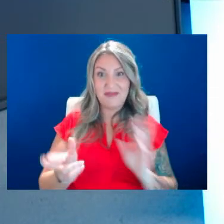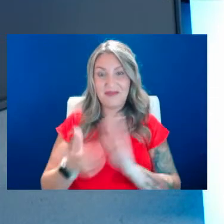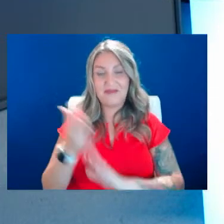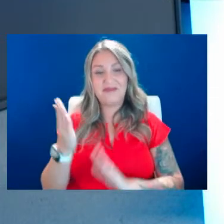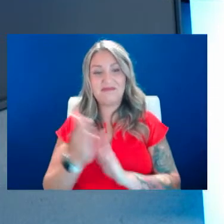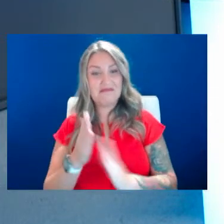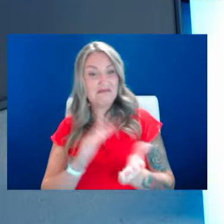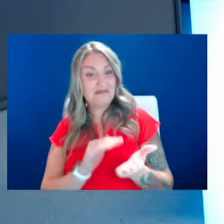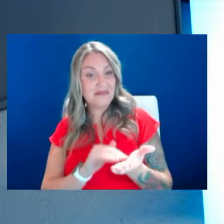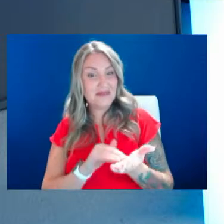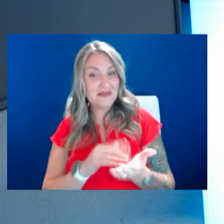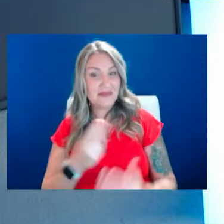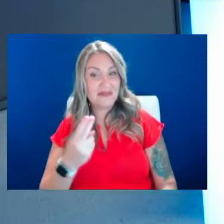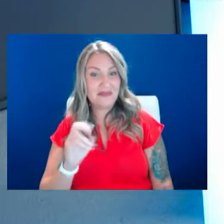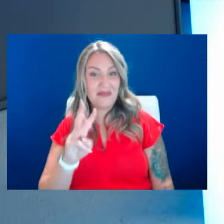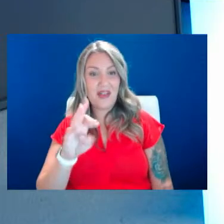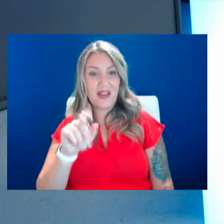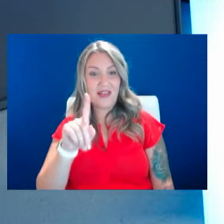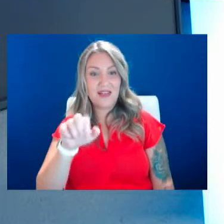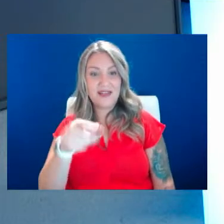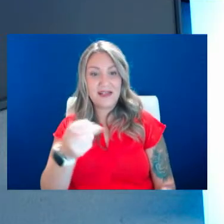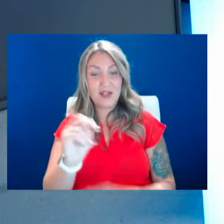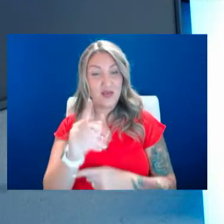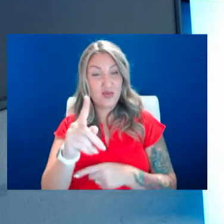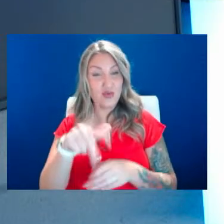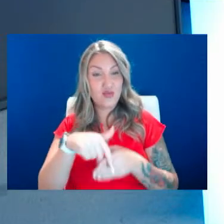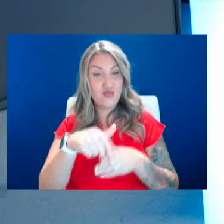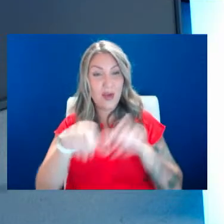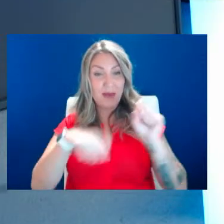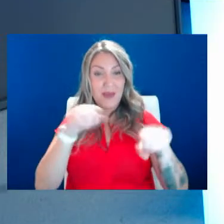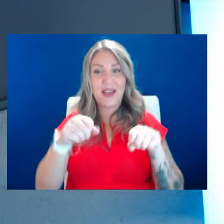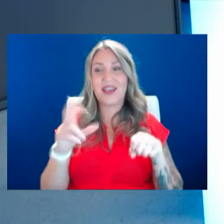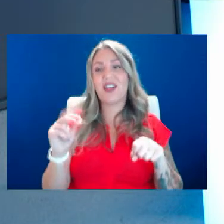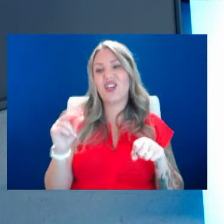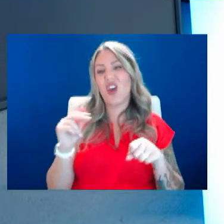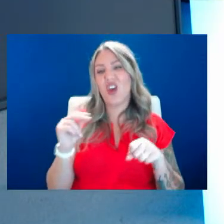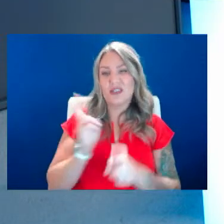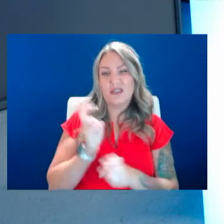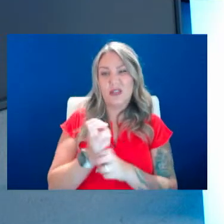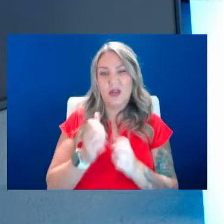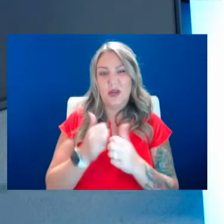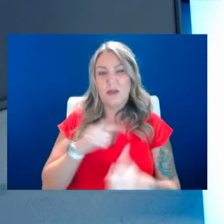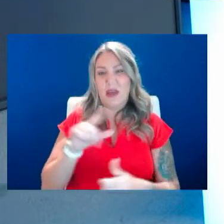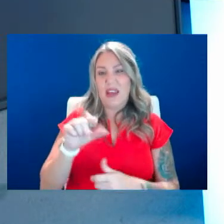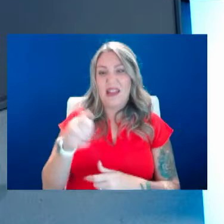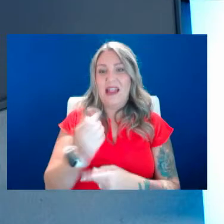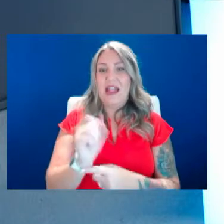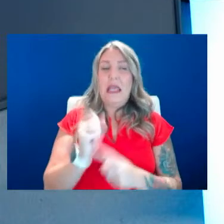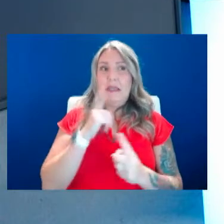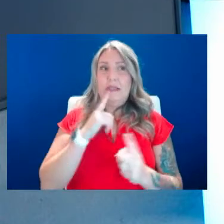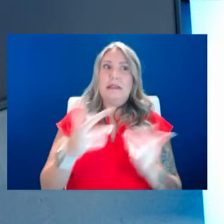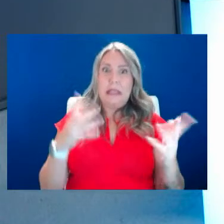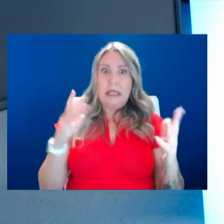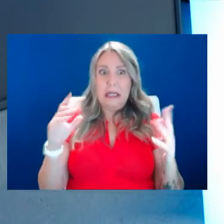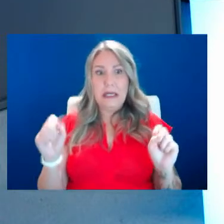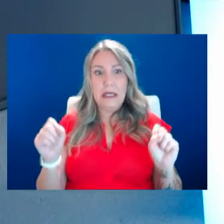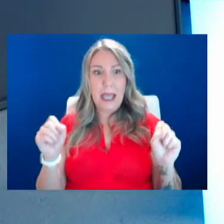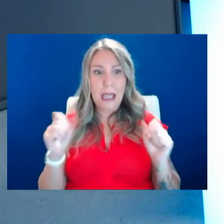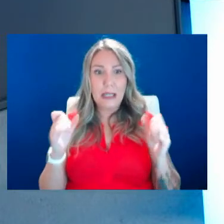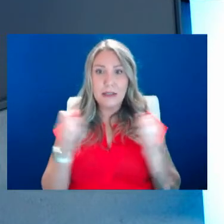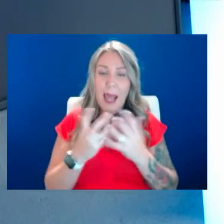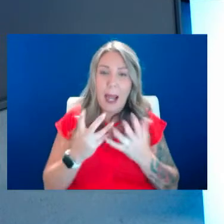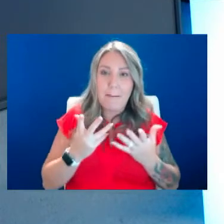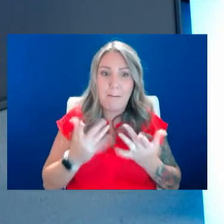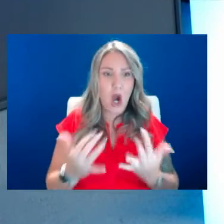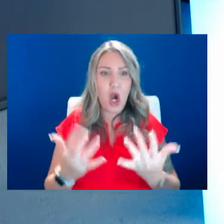are you a bike rider? No, it's too hard on my legs. Is it? As it burns too much. That's what like I say you to said. her. Yeah. There's lots of burning. Yeah,